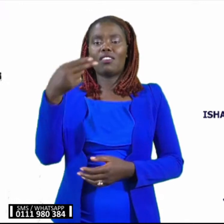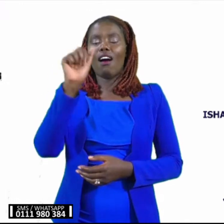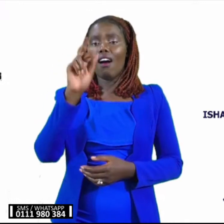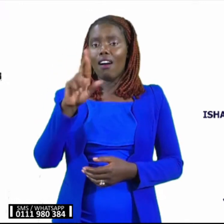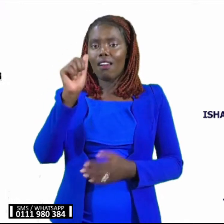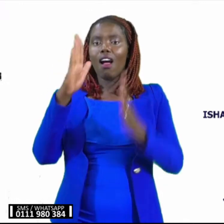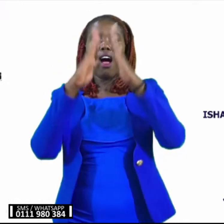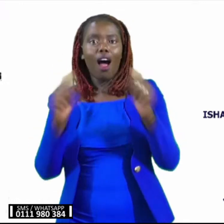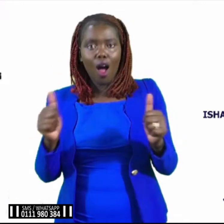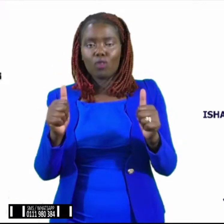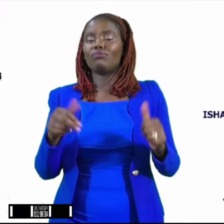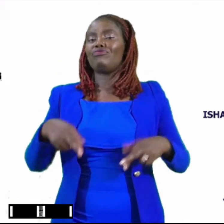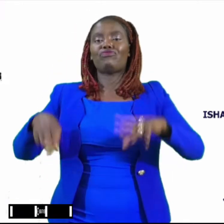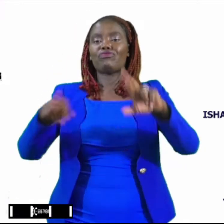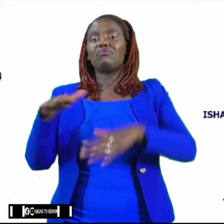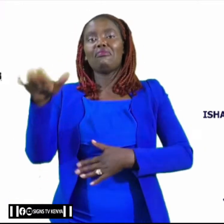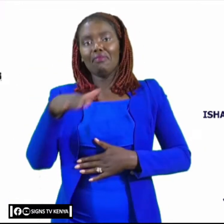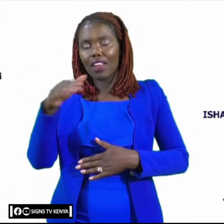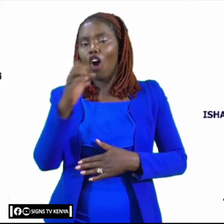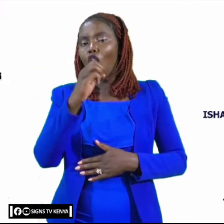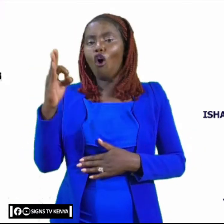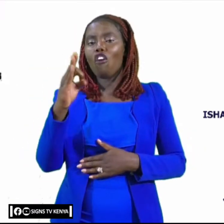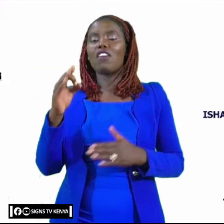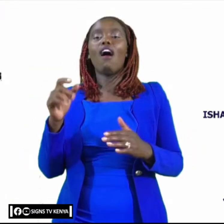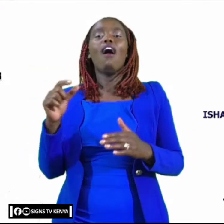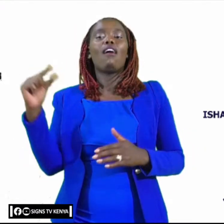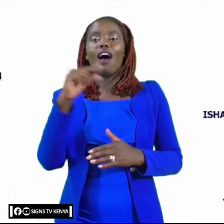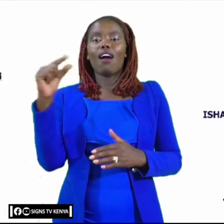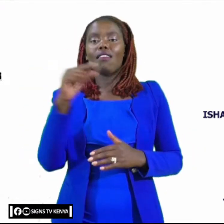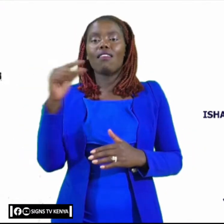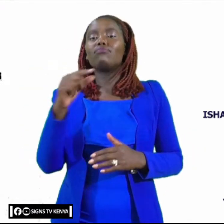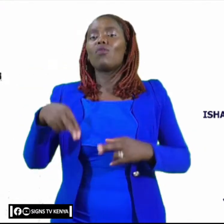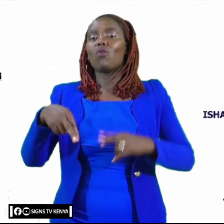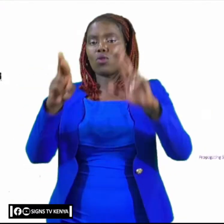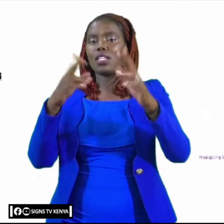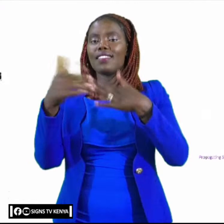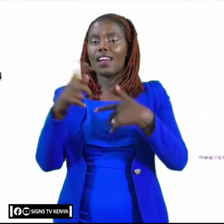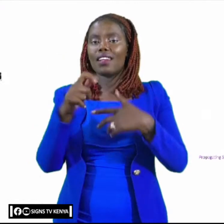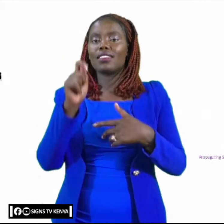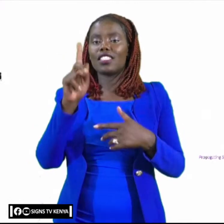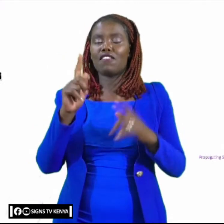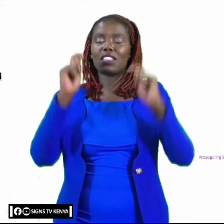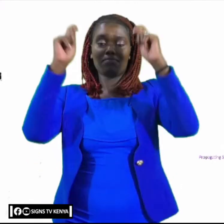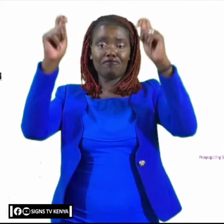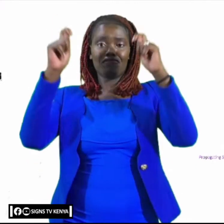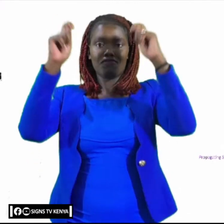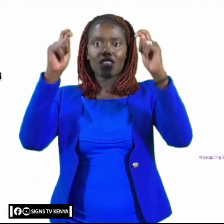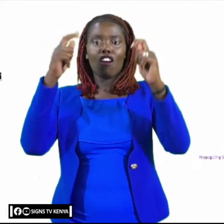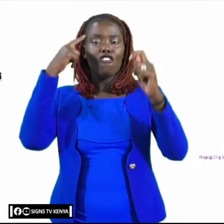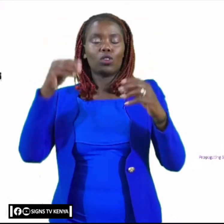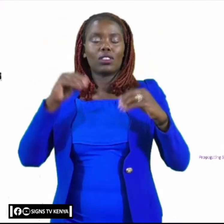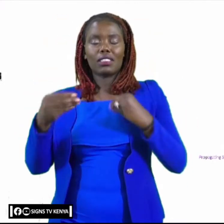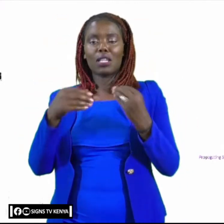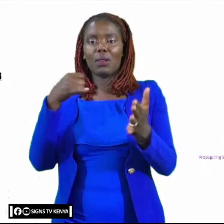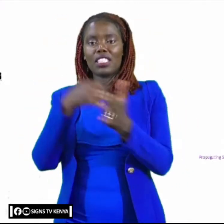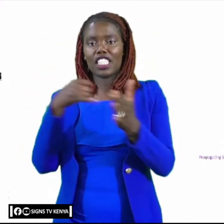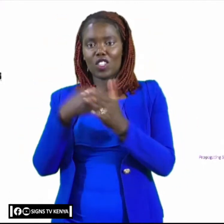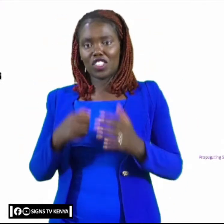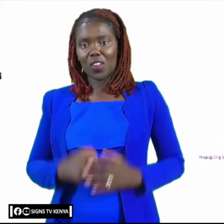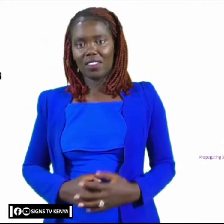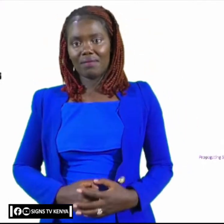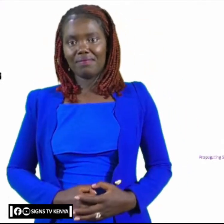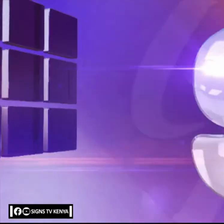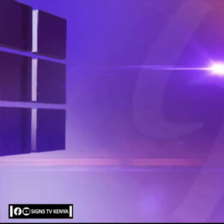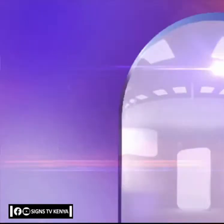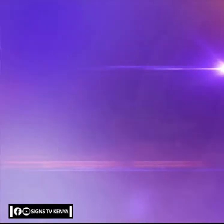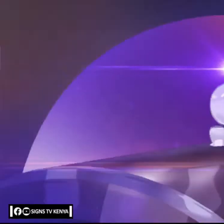at Ishara House, Ridgeways Lane, off Garden Estate Road, Ridgeways. Science TV, championing disability